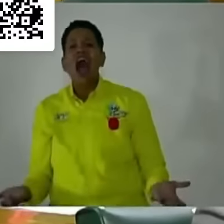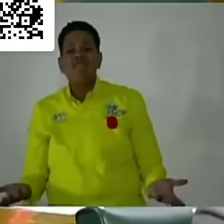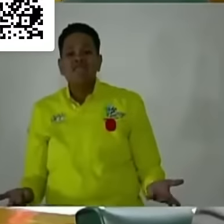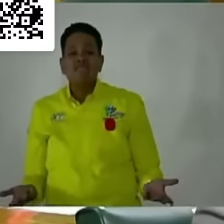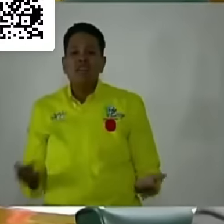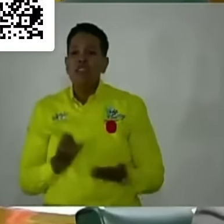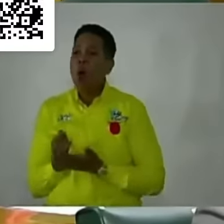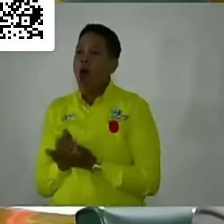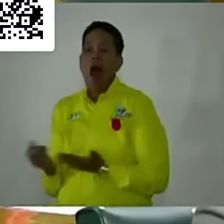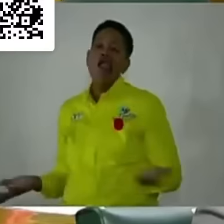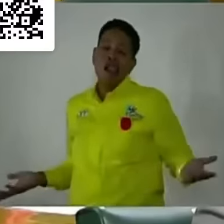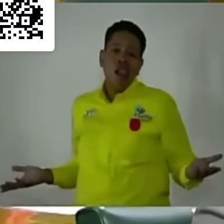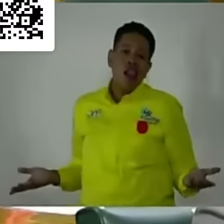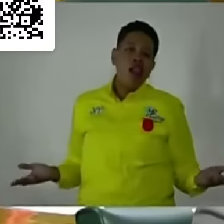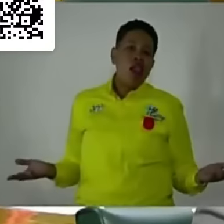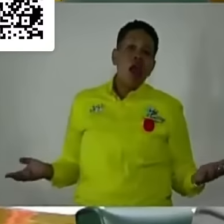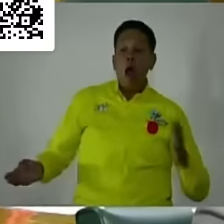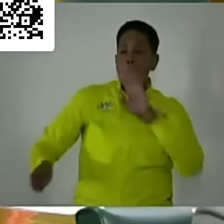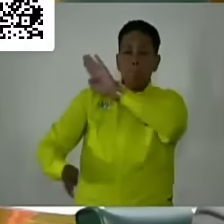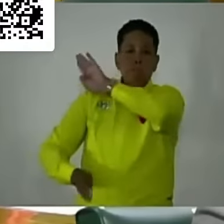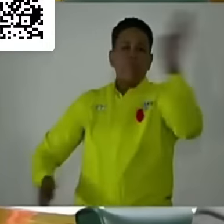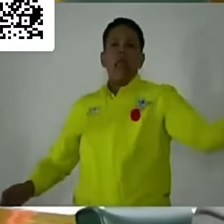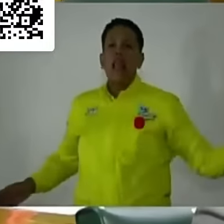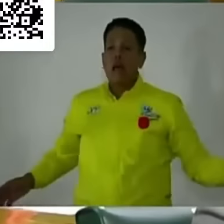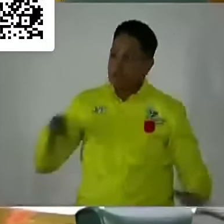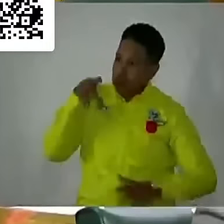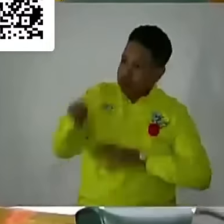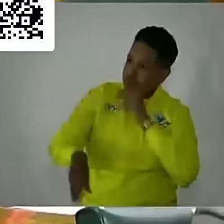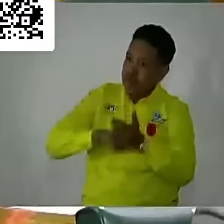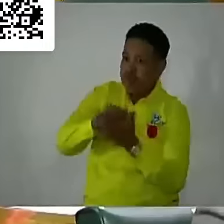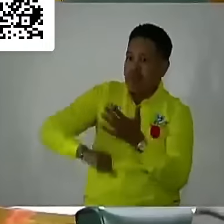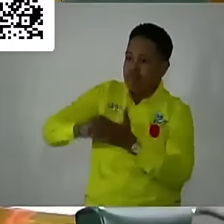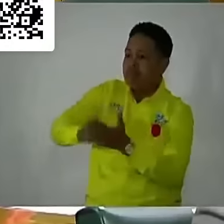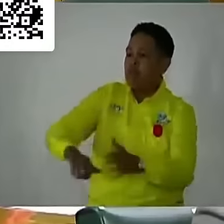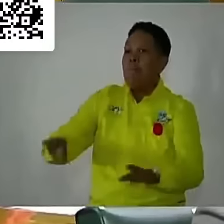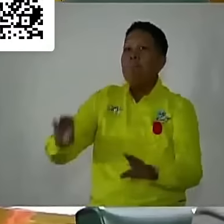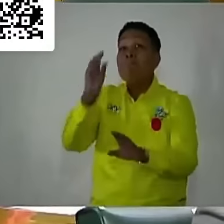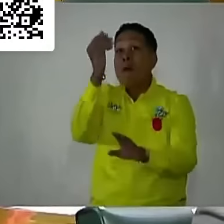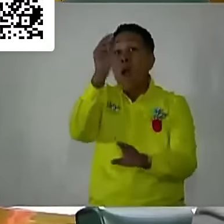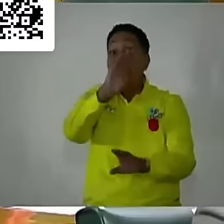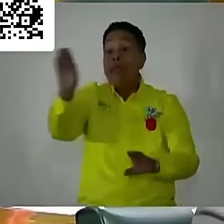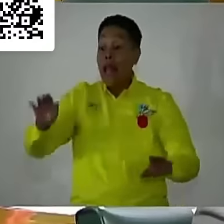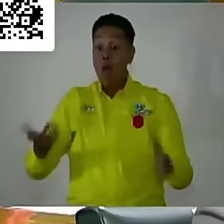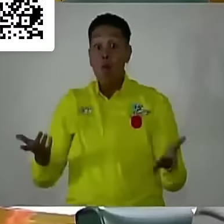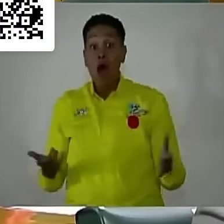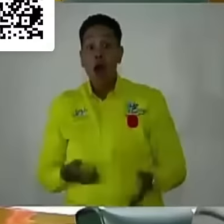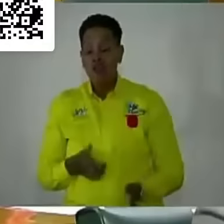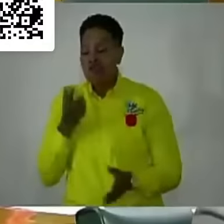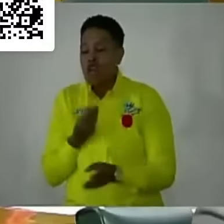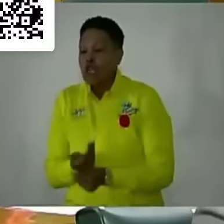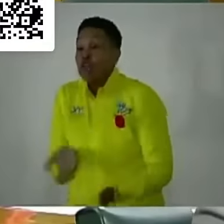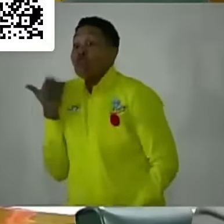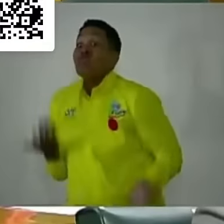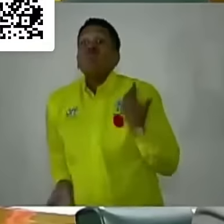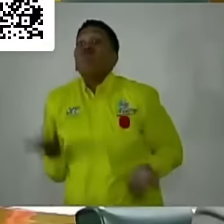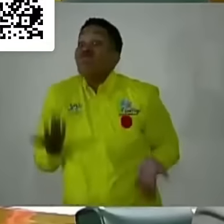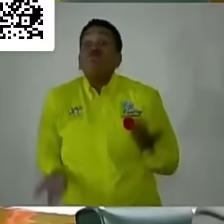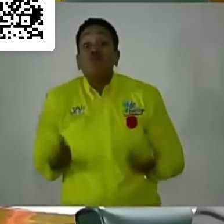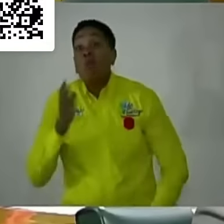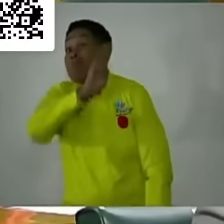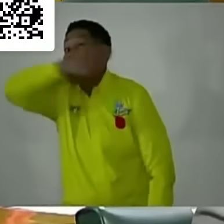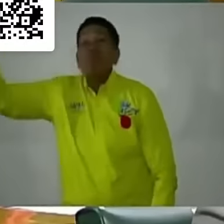And yet, billions have been extracted. Billions of dollars have been extracted and continue